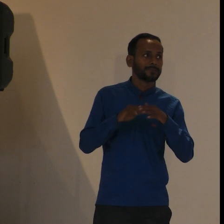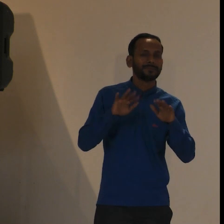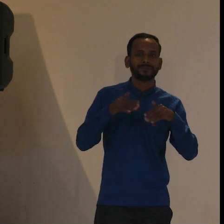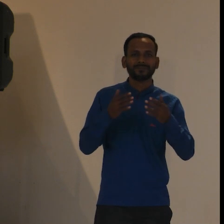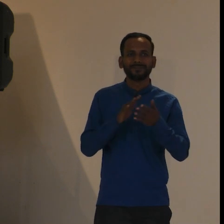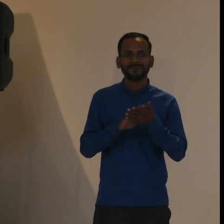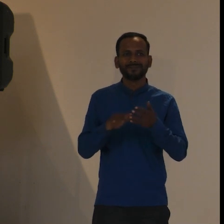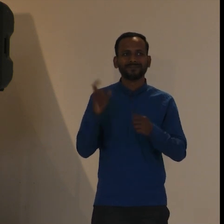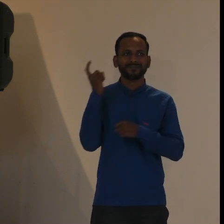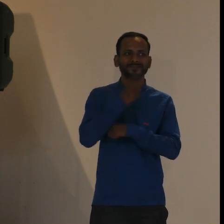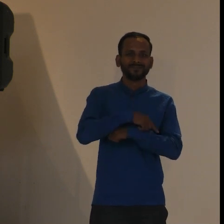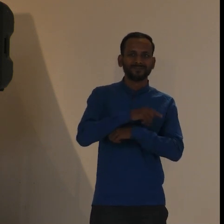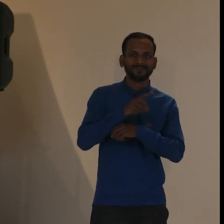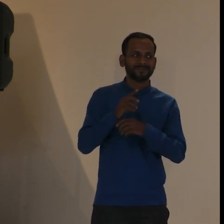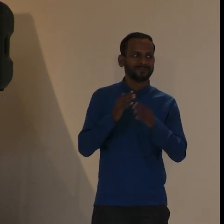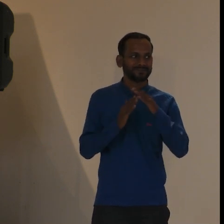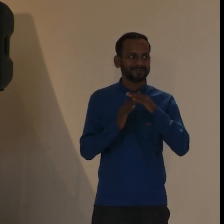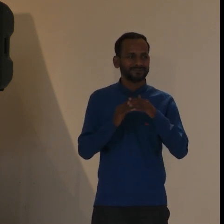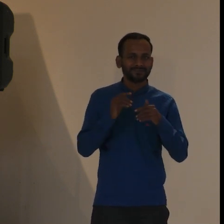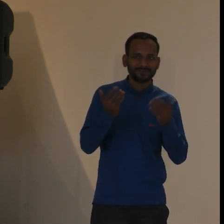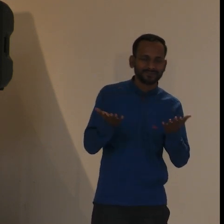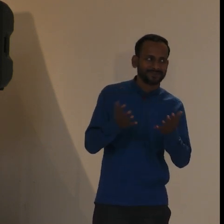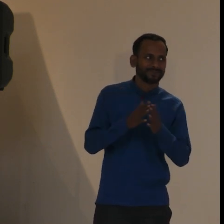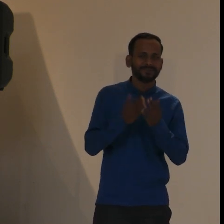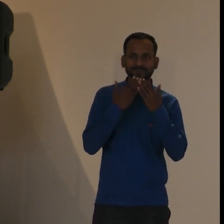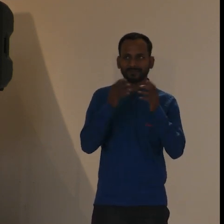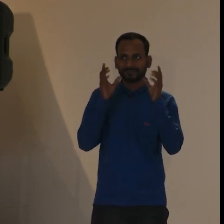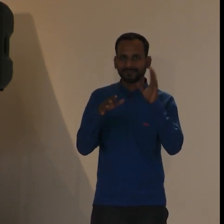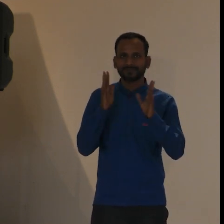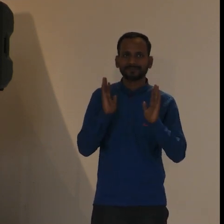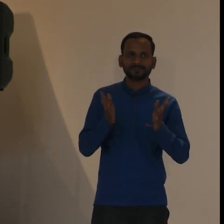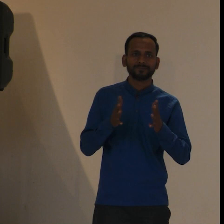well. Thank you, everybody. Thank you for your patience.